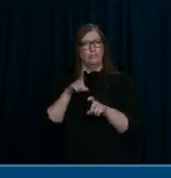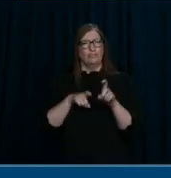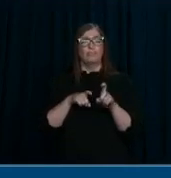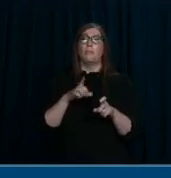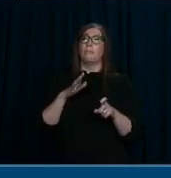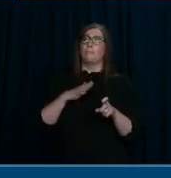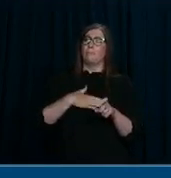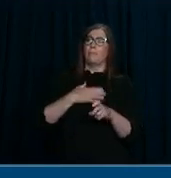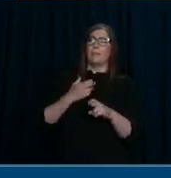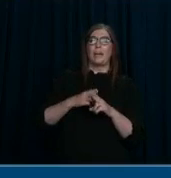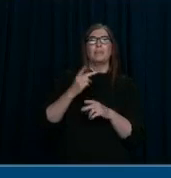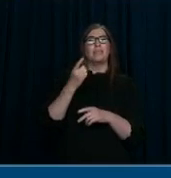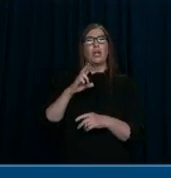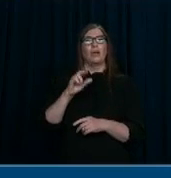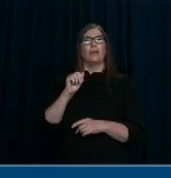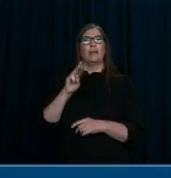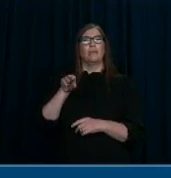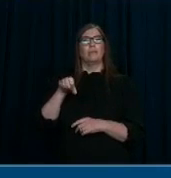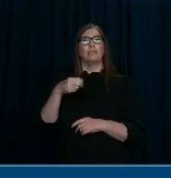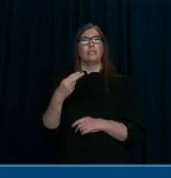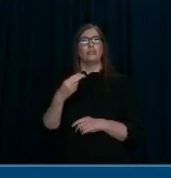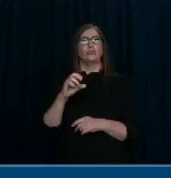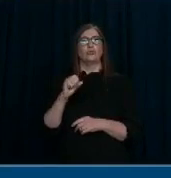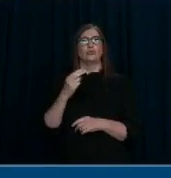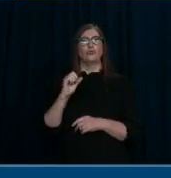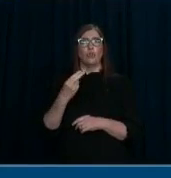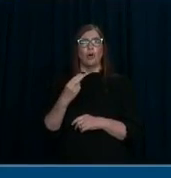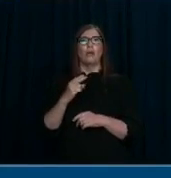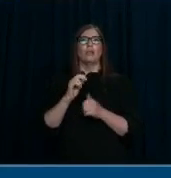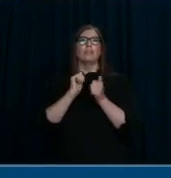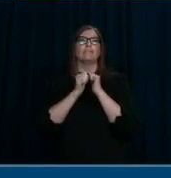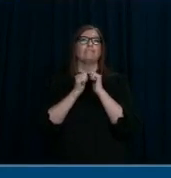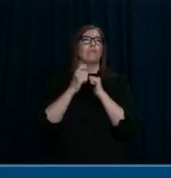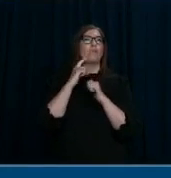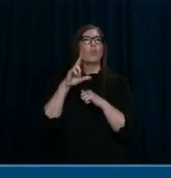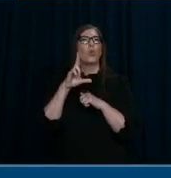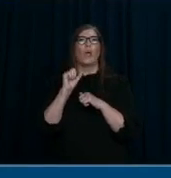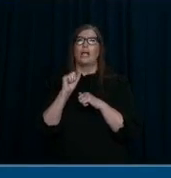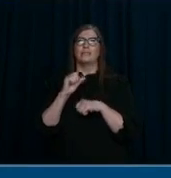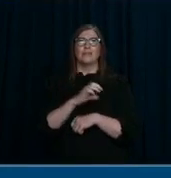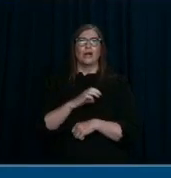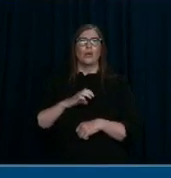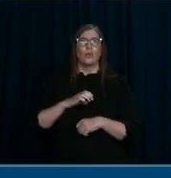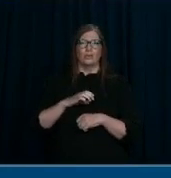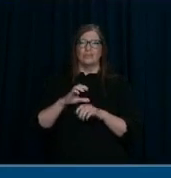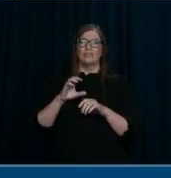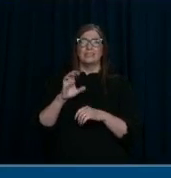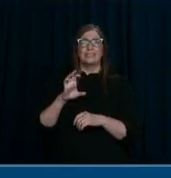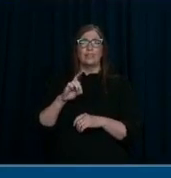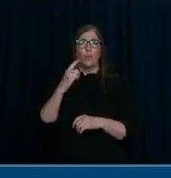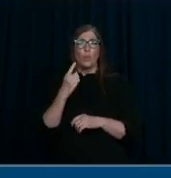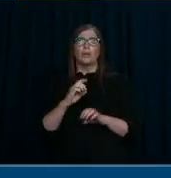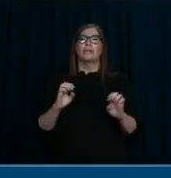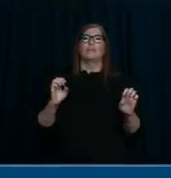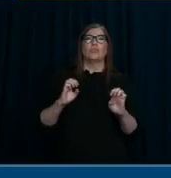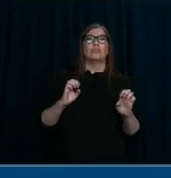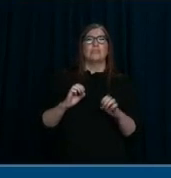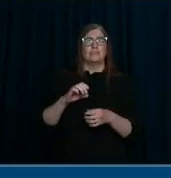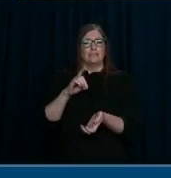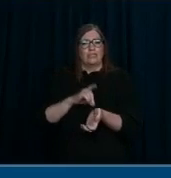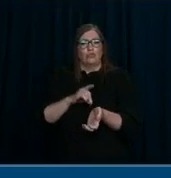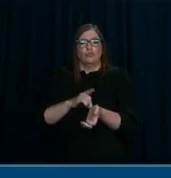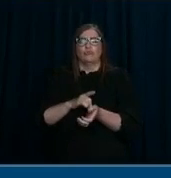Amish Shah, and I am running for United States Congress for the 1st Congressional District. I am an emergency physician. I've been in practice for about 20